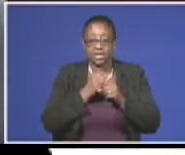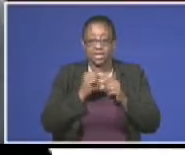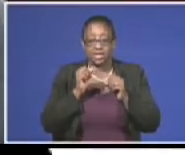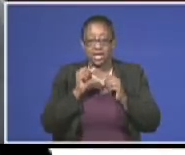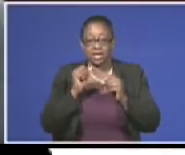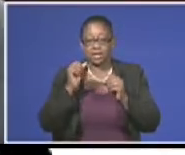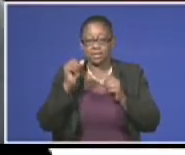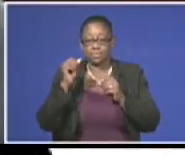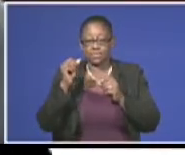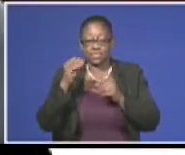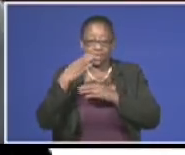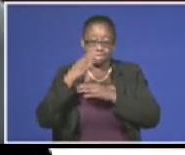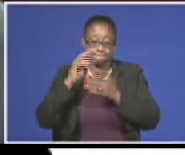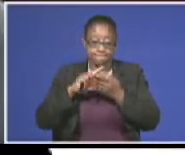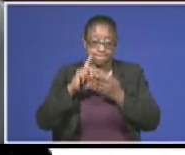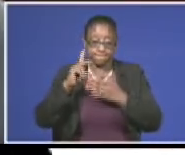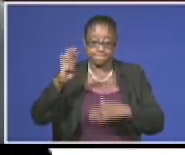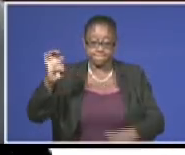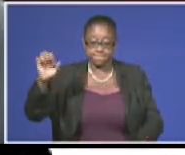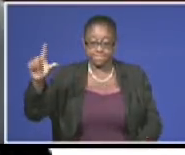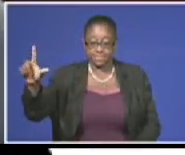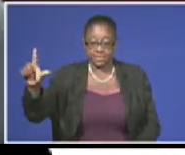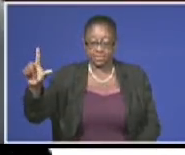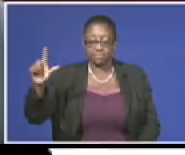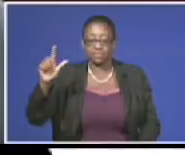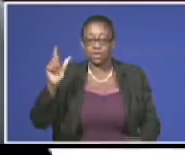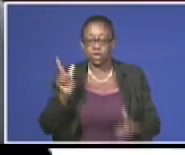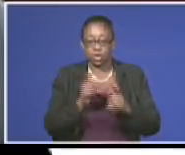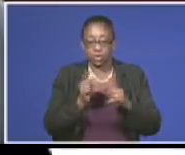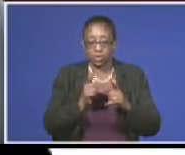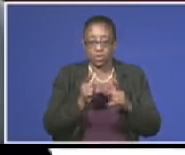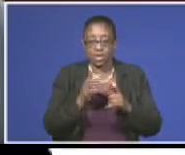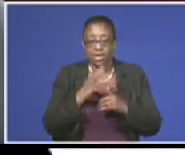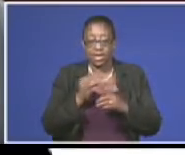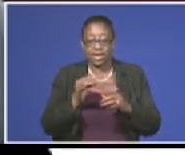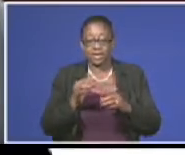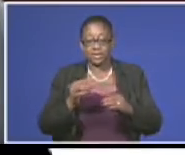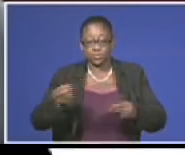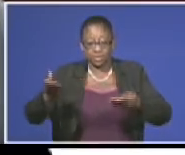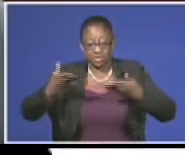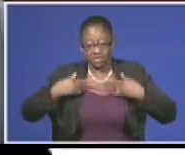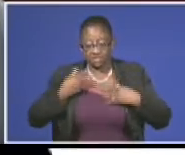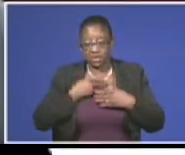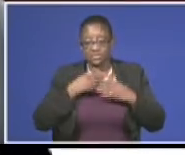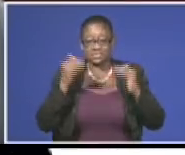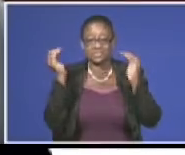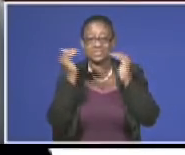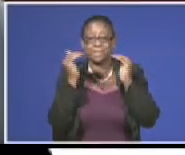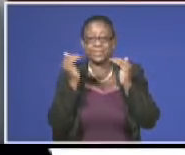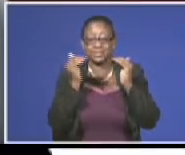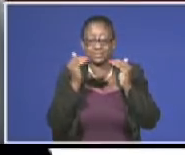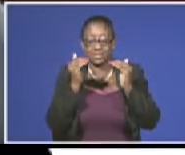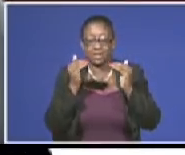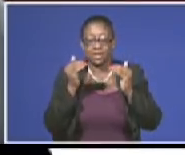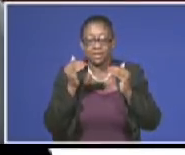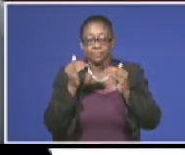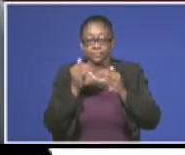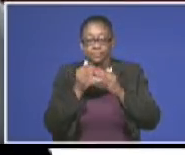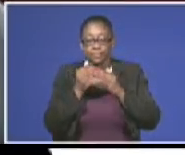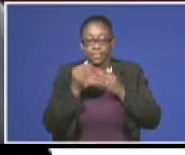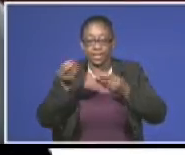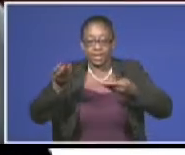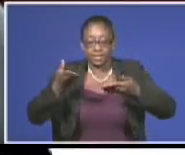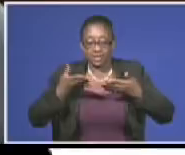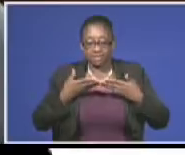down. They will also provide stability and provide the option, well, not the option, they